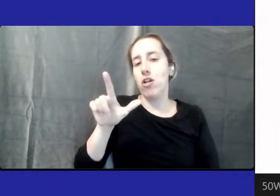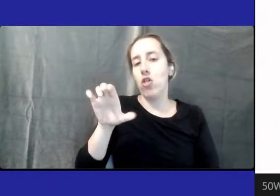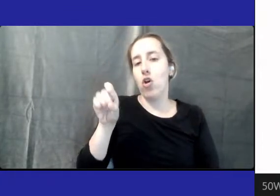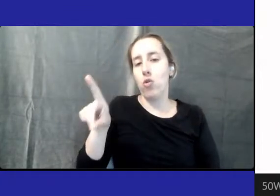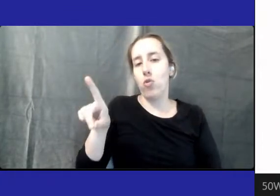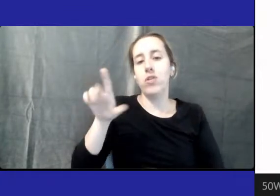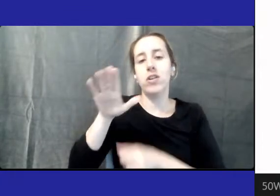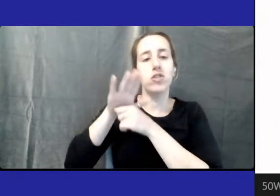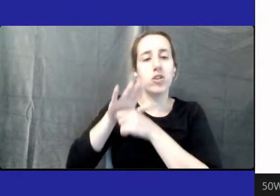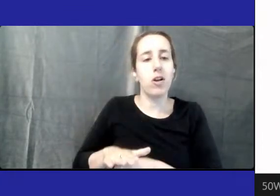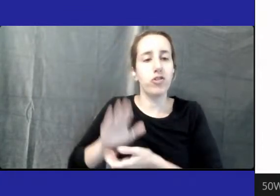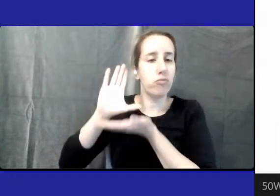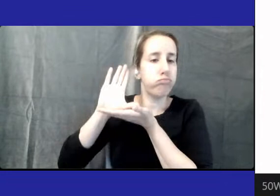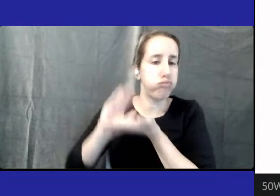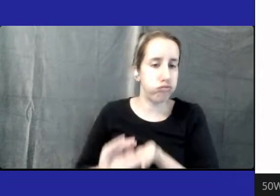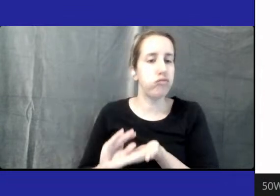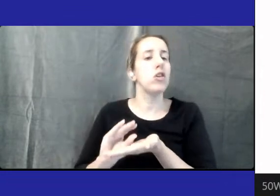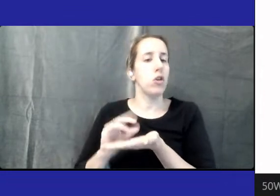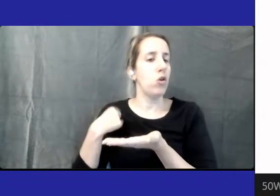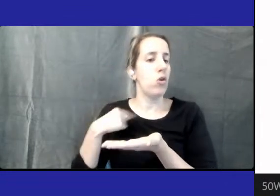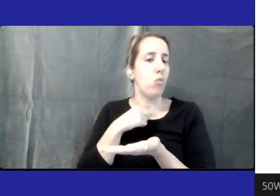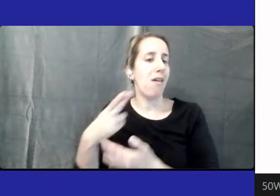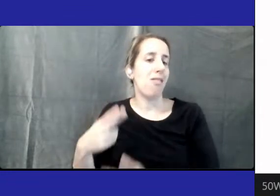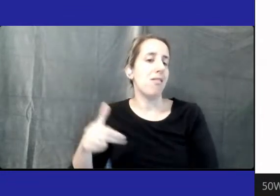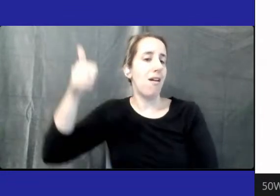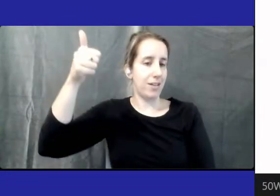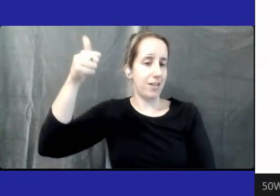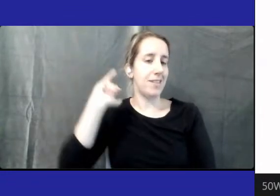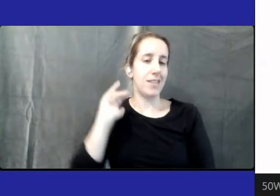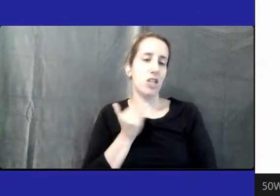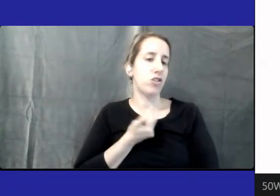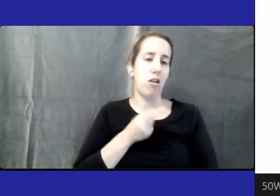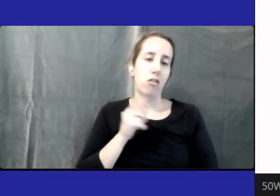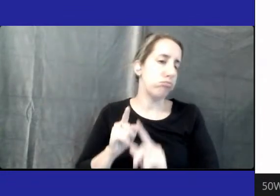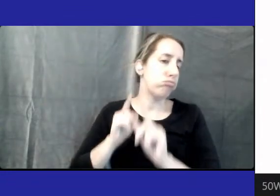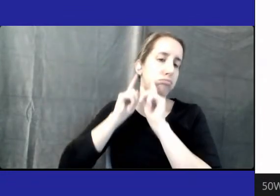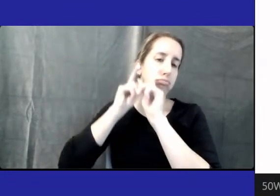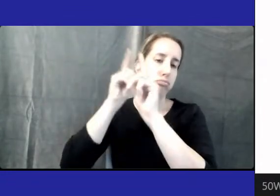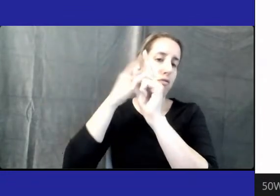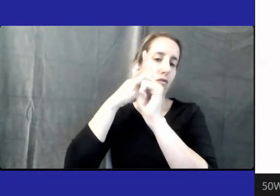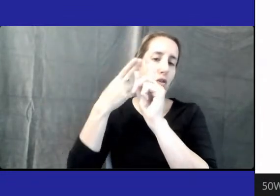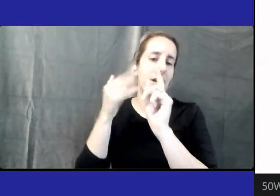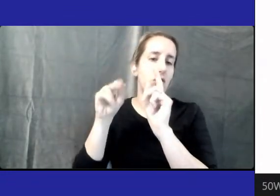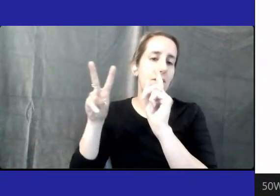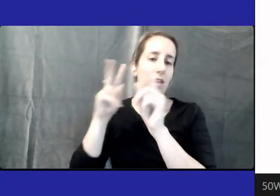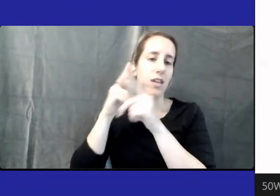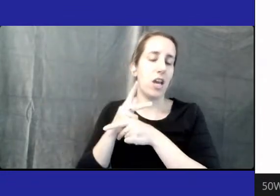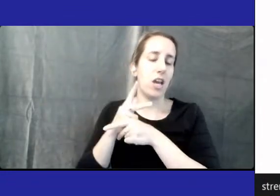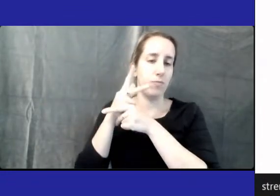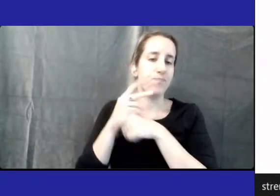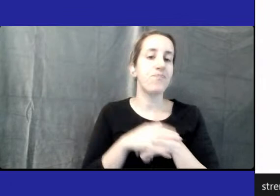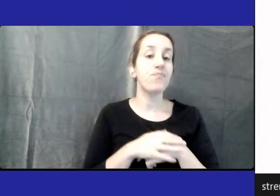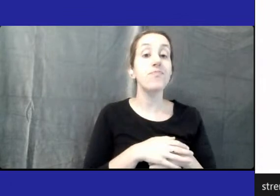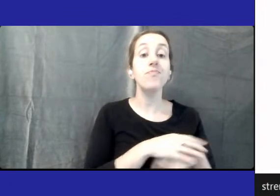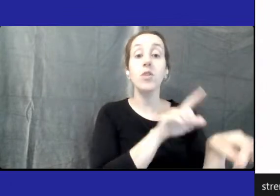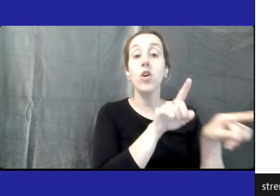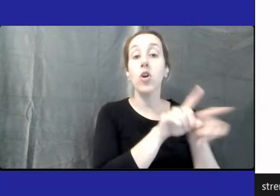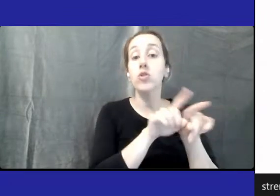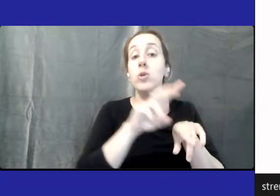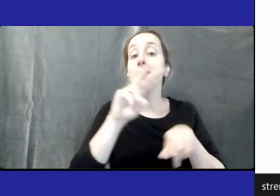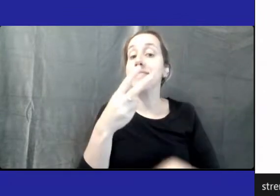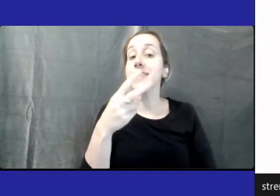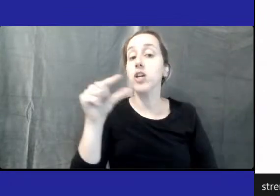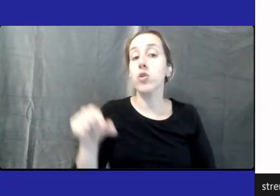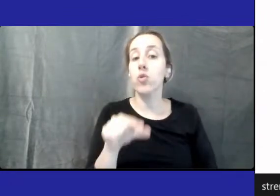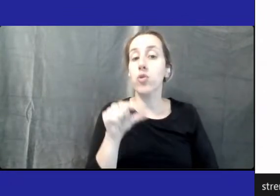available. On another note, in the second quarter of 2023, the MetroPlus Health Housing